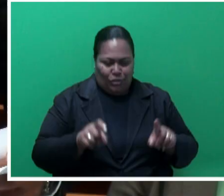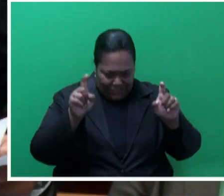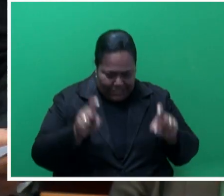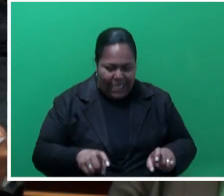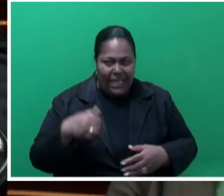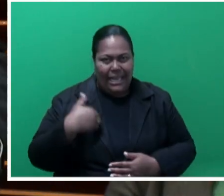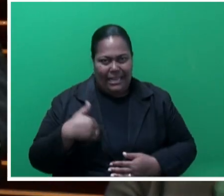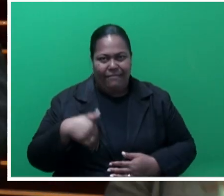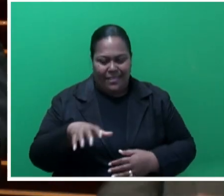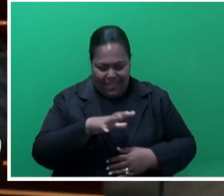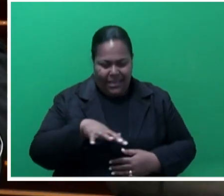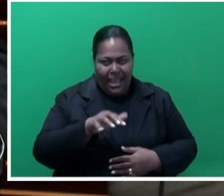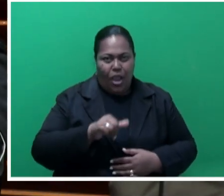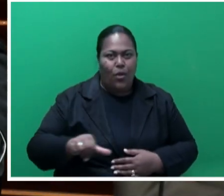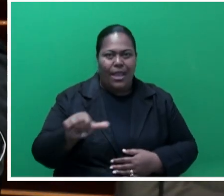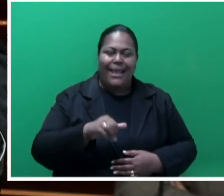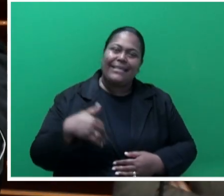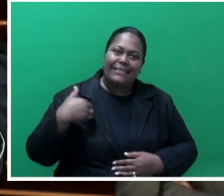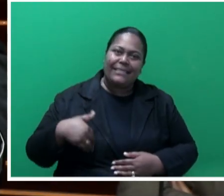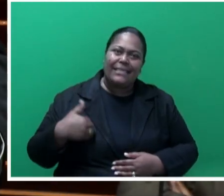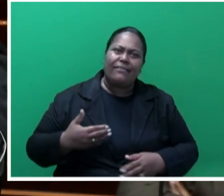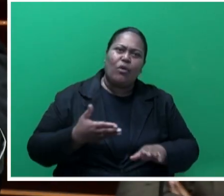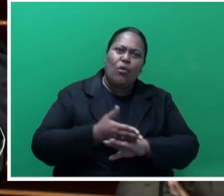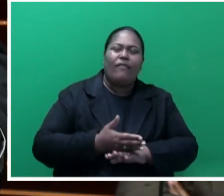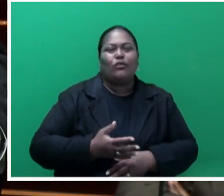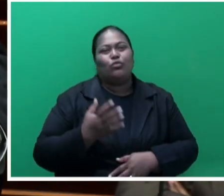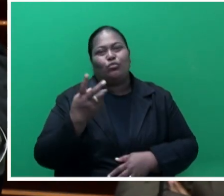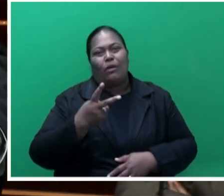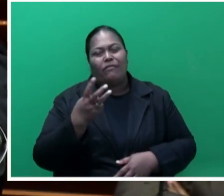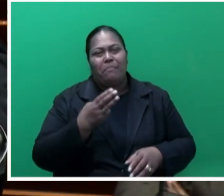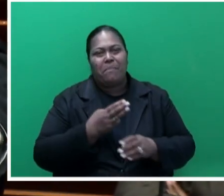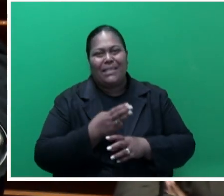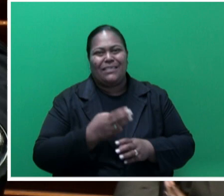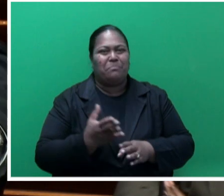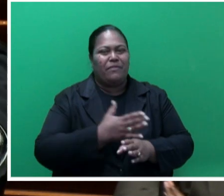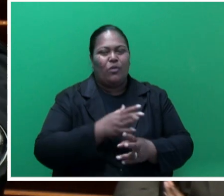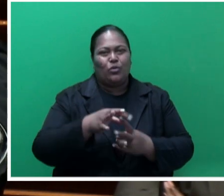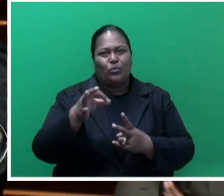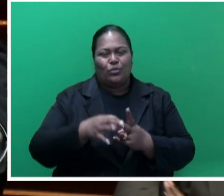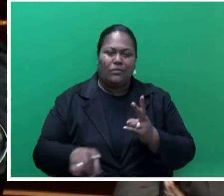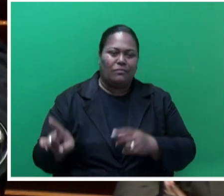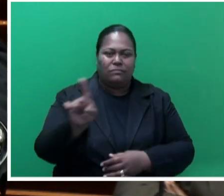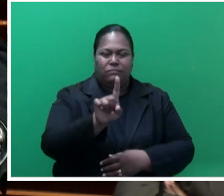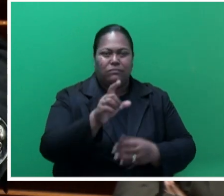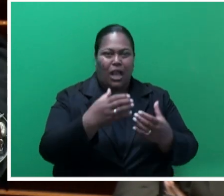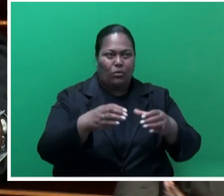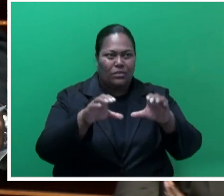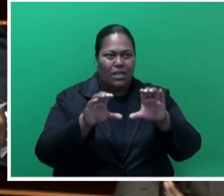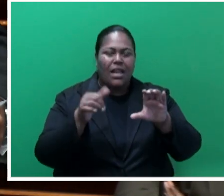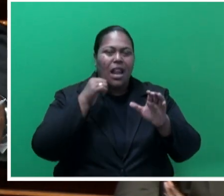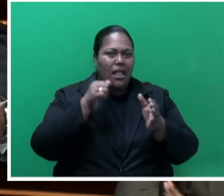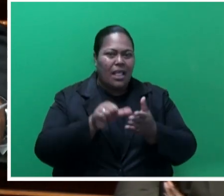represent and must have resided in the community for at least 12 months prior to the consideration. This must be confirmed with a letter from the district